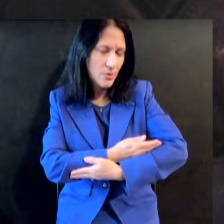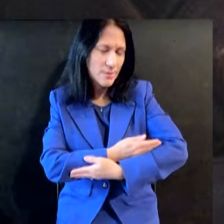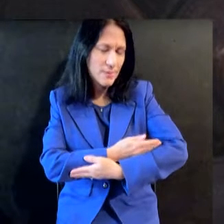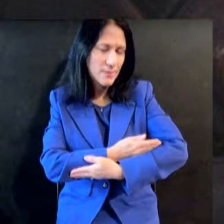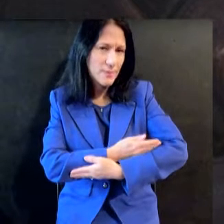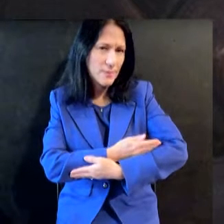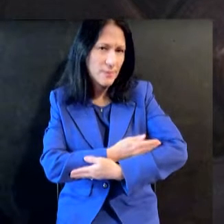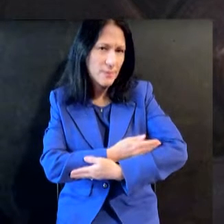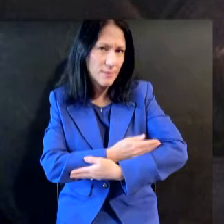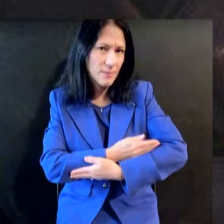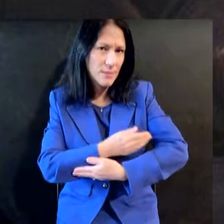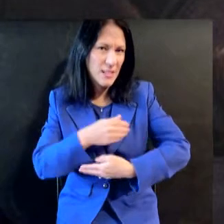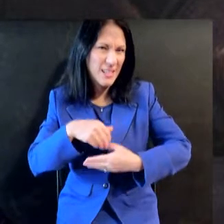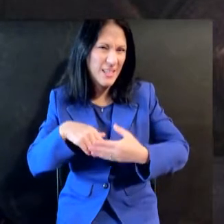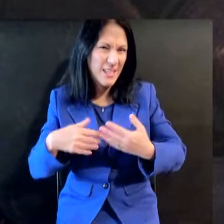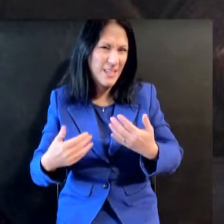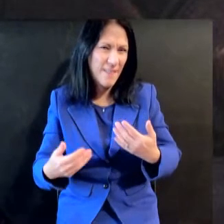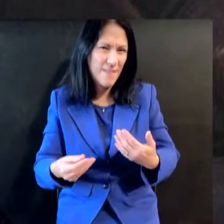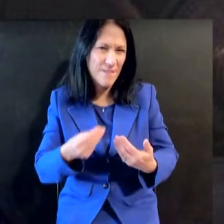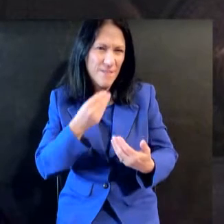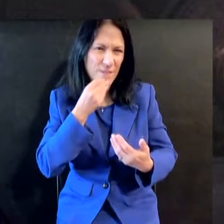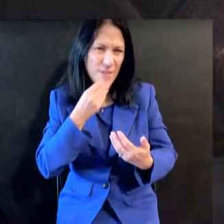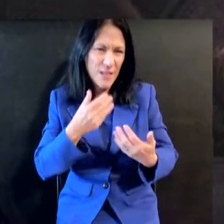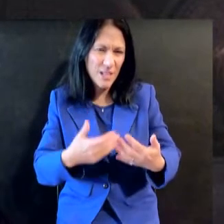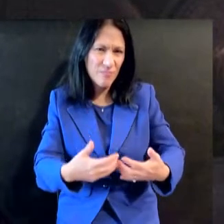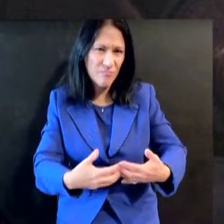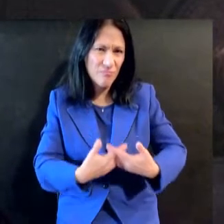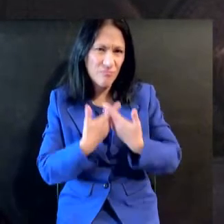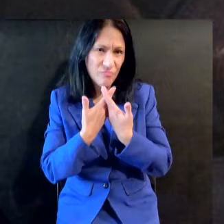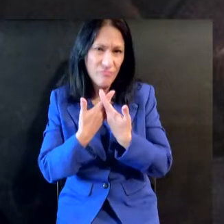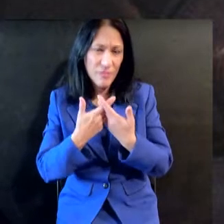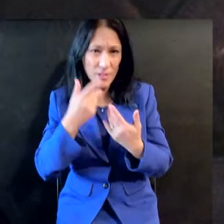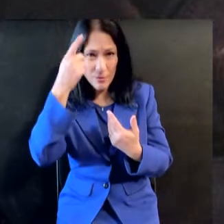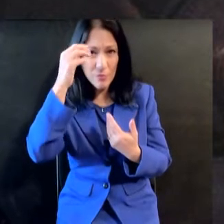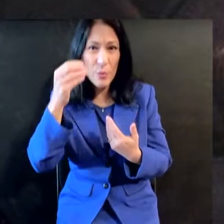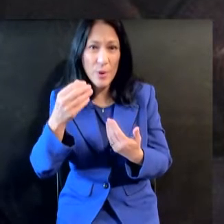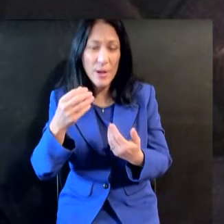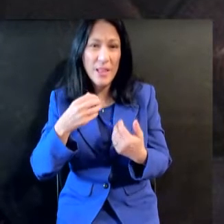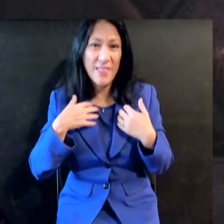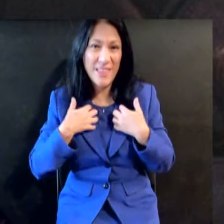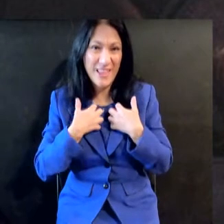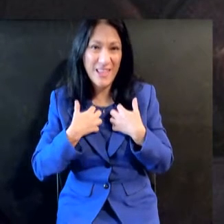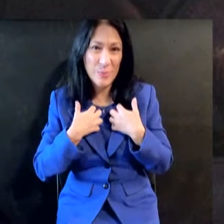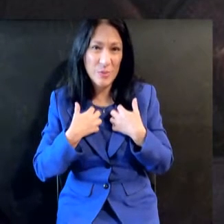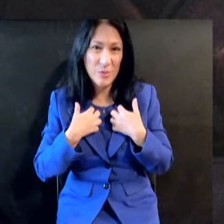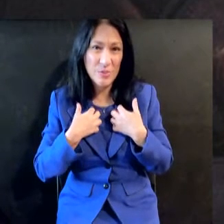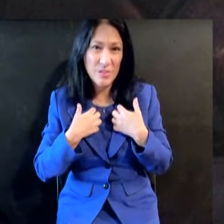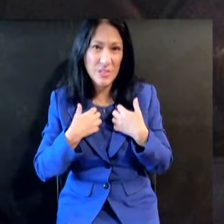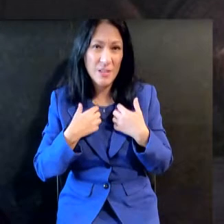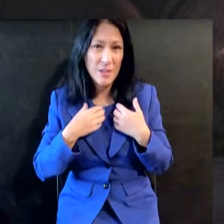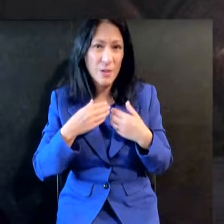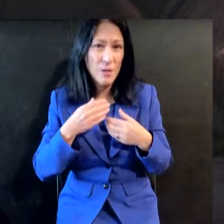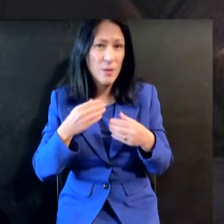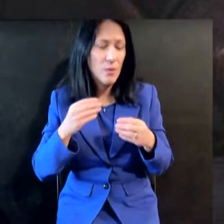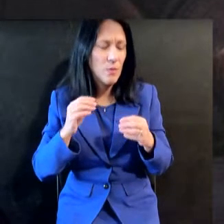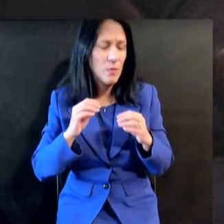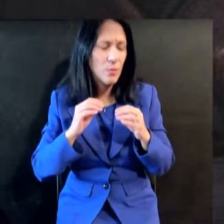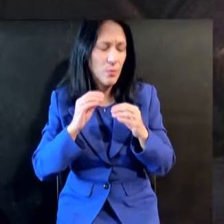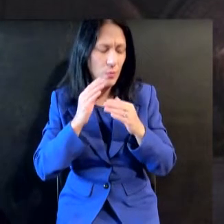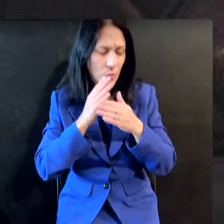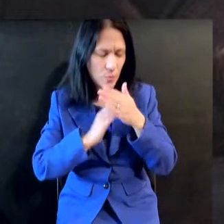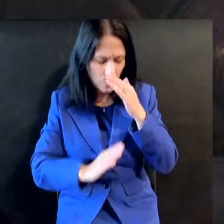lying in a feed trough for livestock. It doesn't get any rawer than that. It doesn't get any